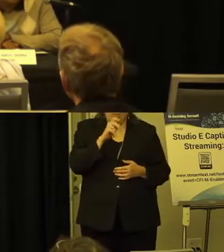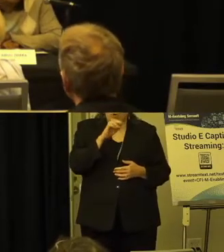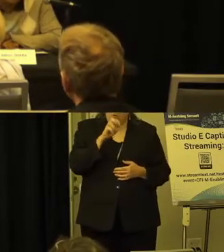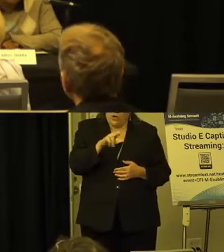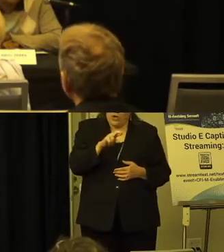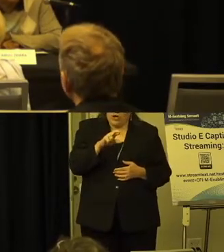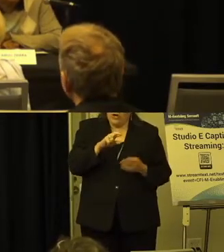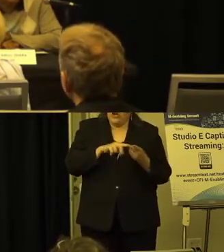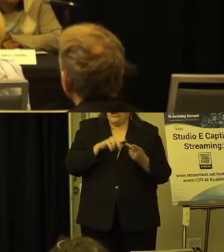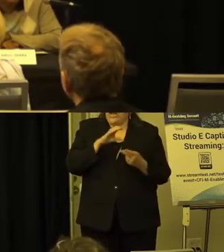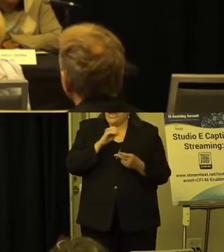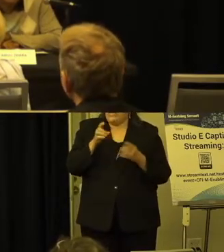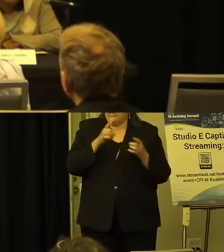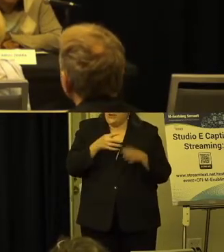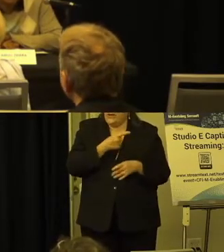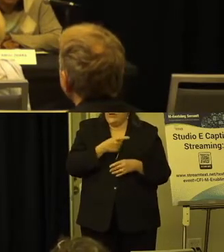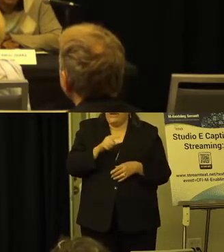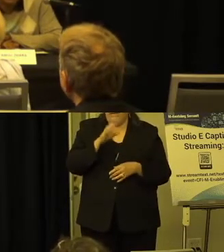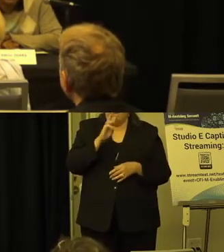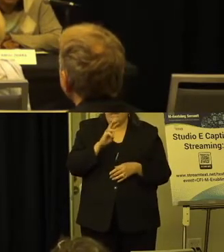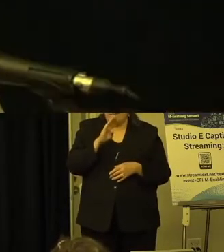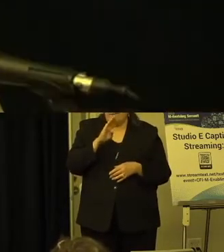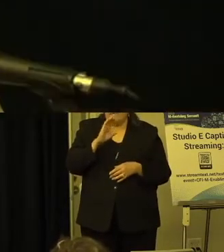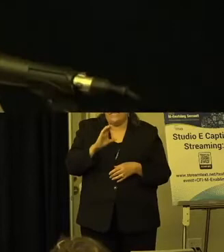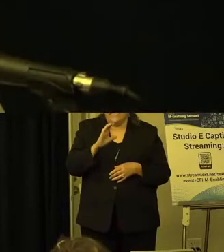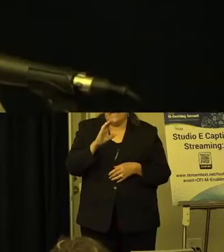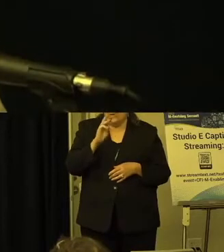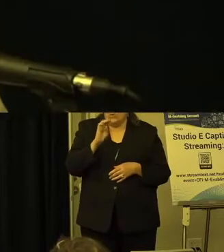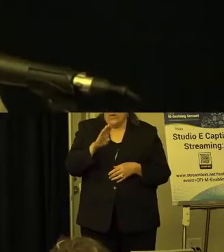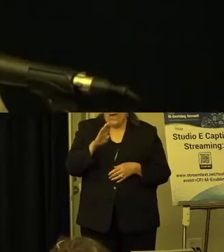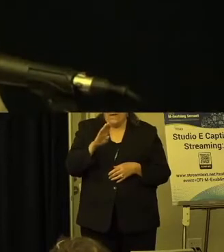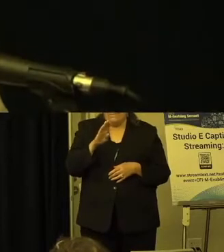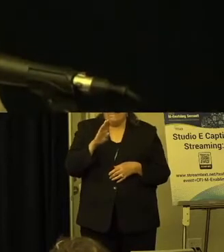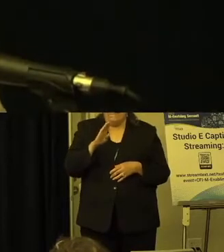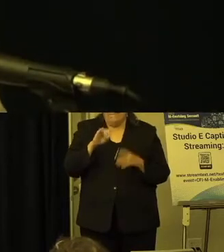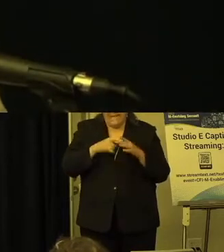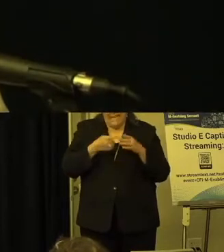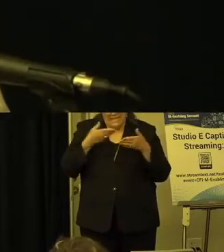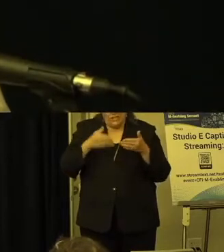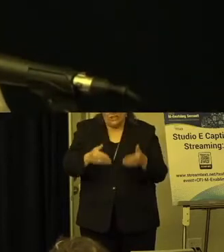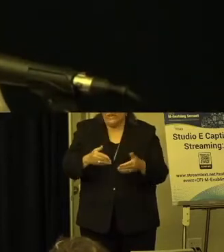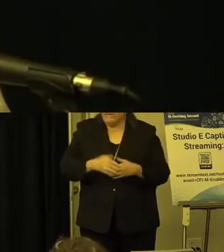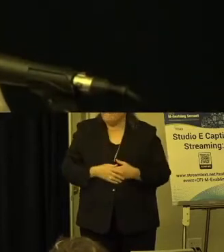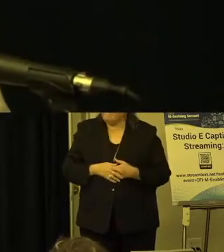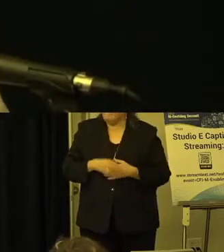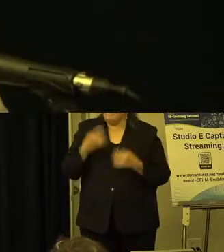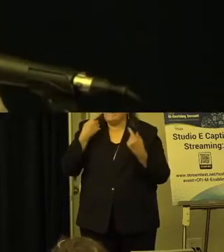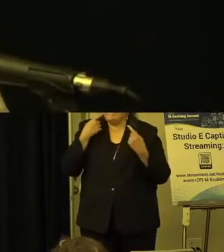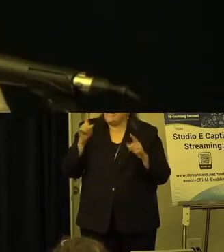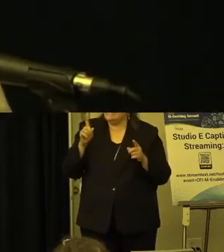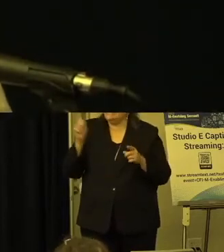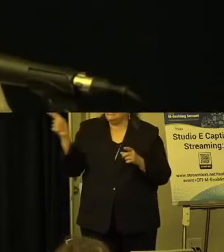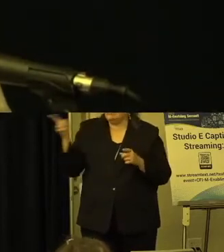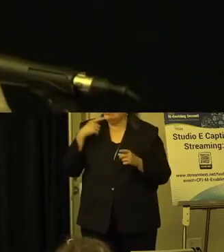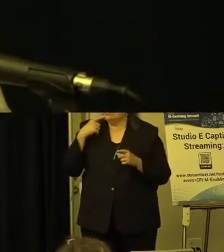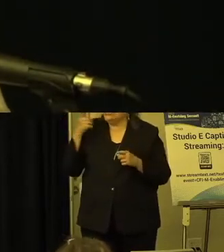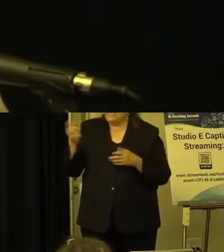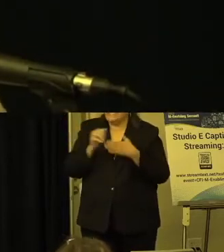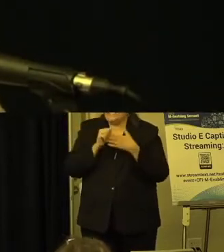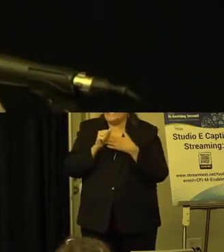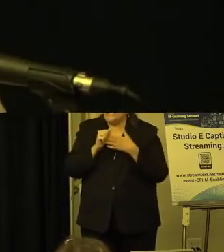still director of the W3C Web Accessibility Initiative, and there was an announcement that she is leaving